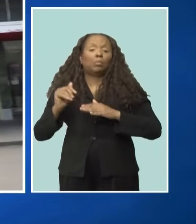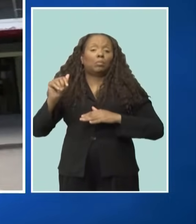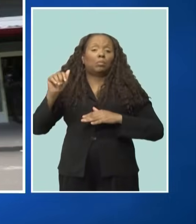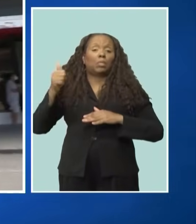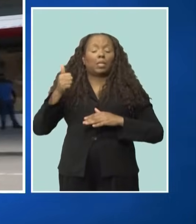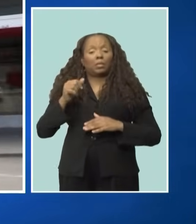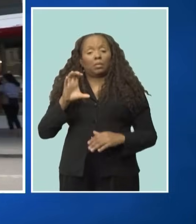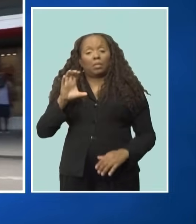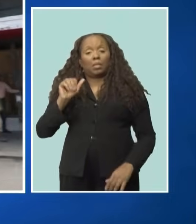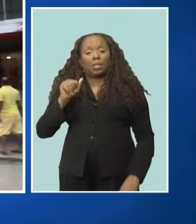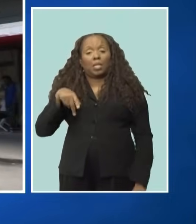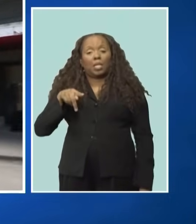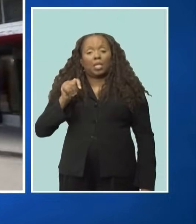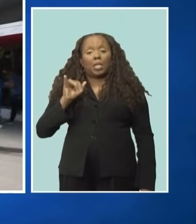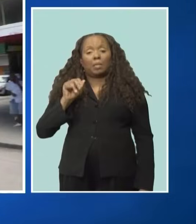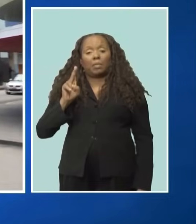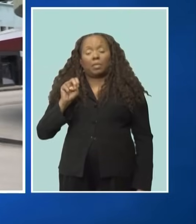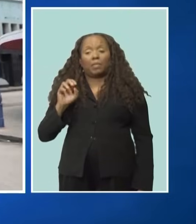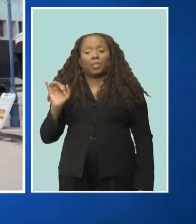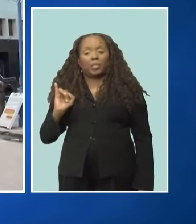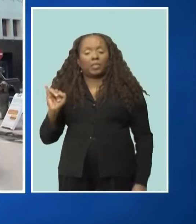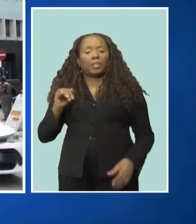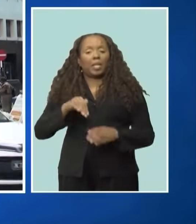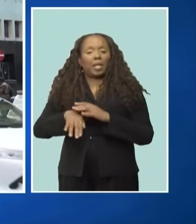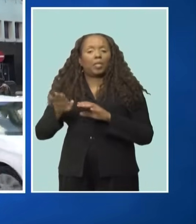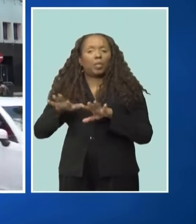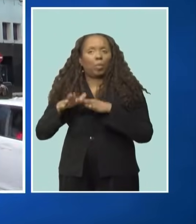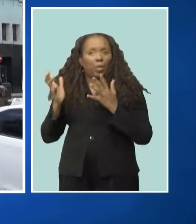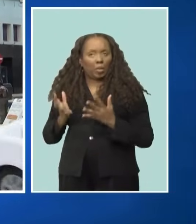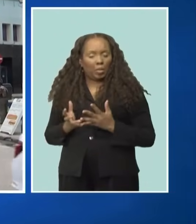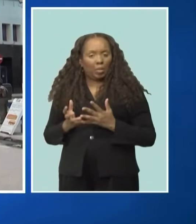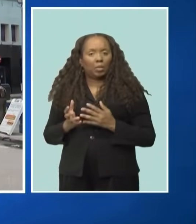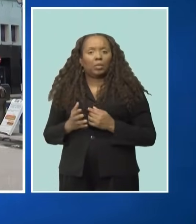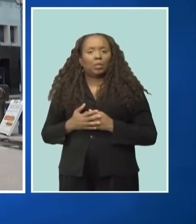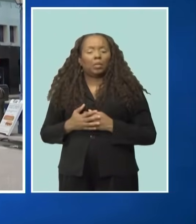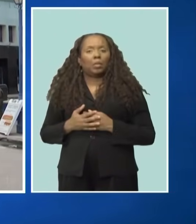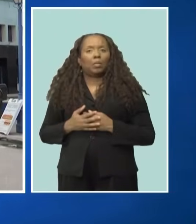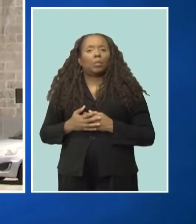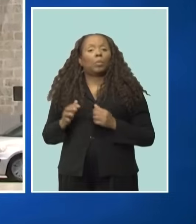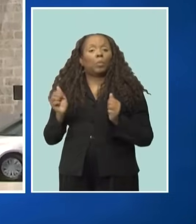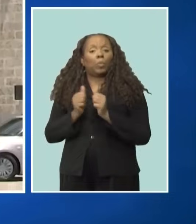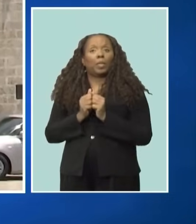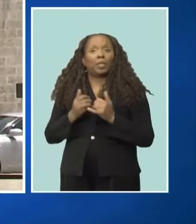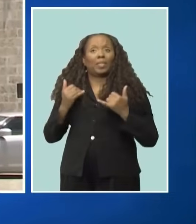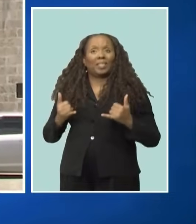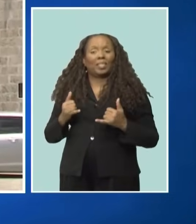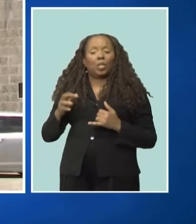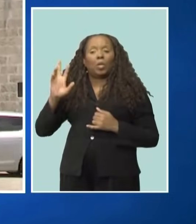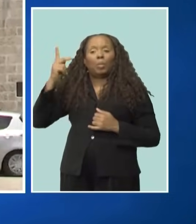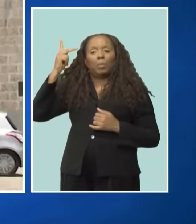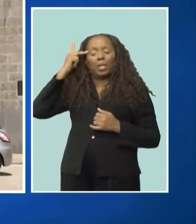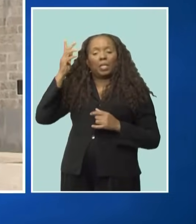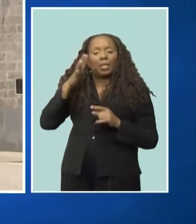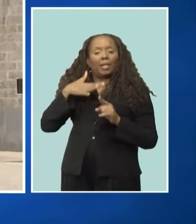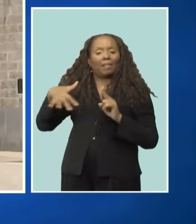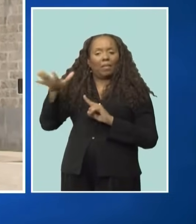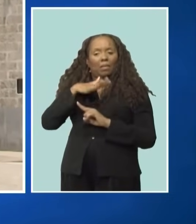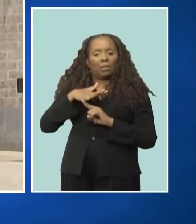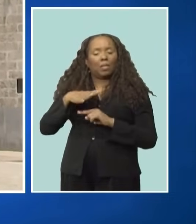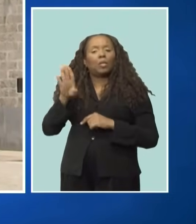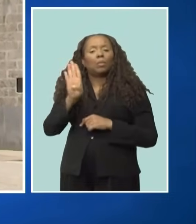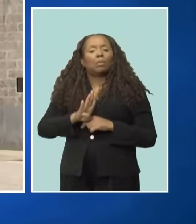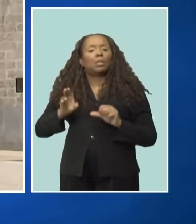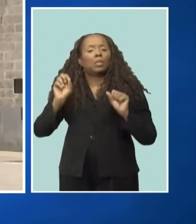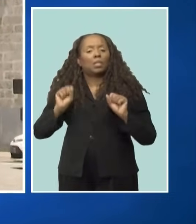world, and with its right-sized regulations and the prevailing geopolitical climate, Barbados is poised for even greater